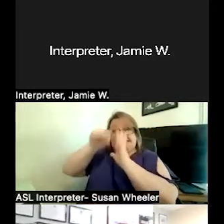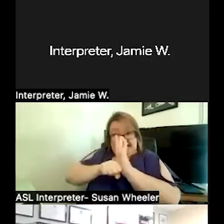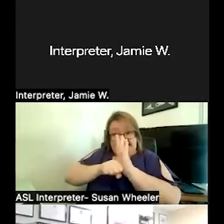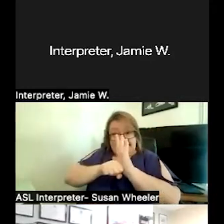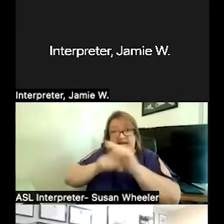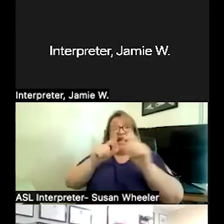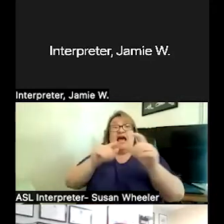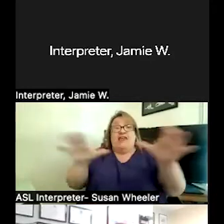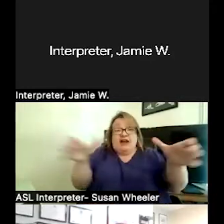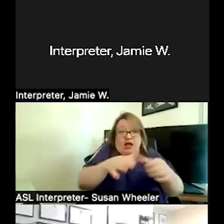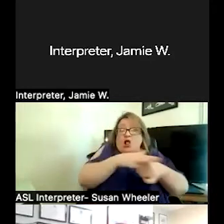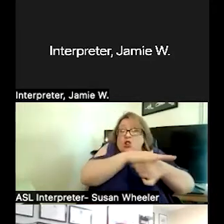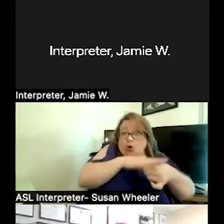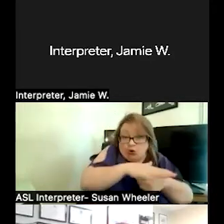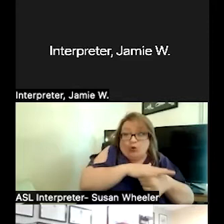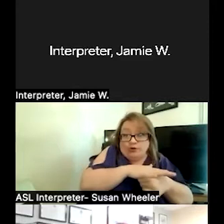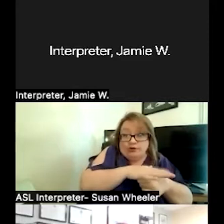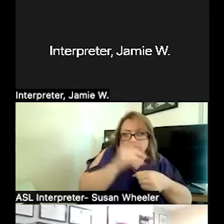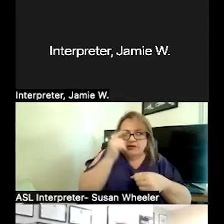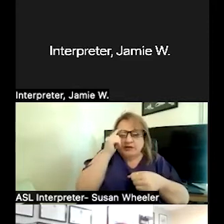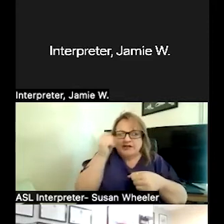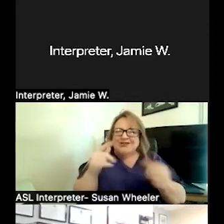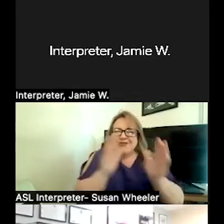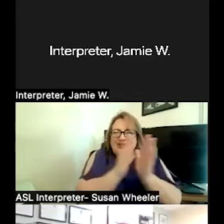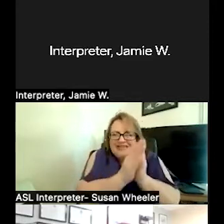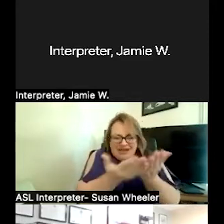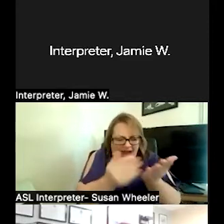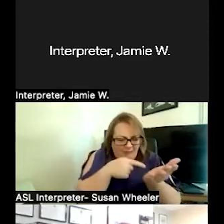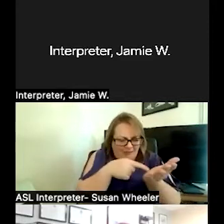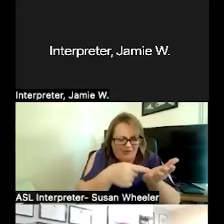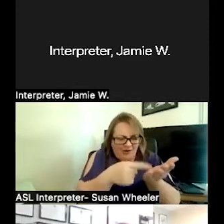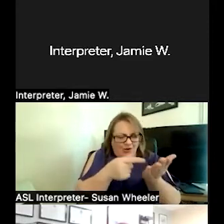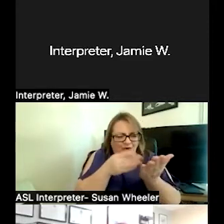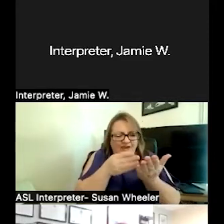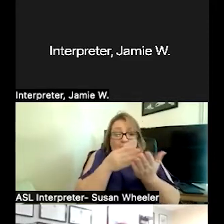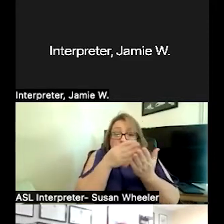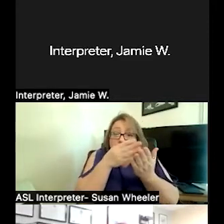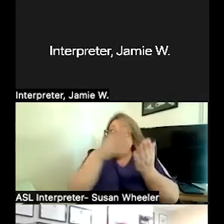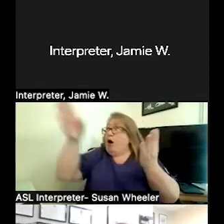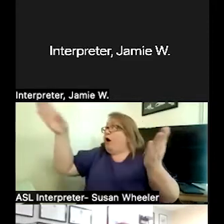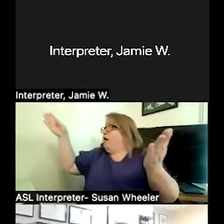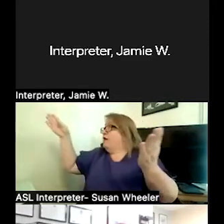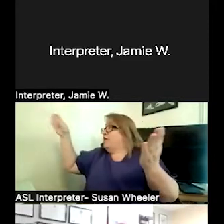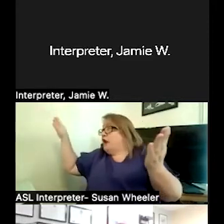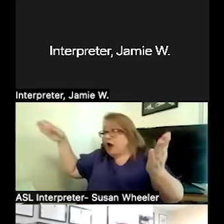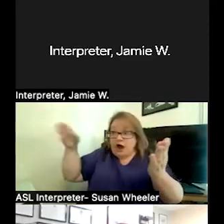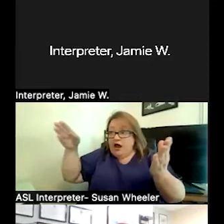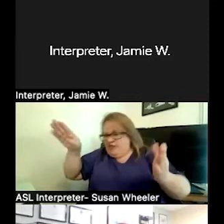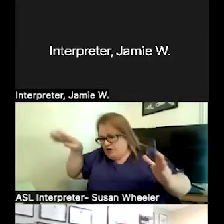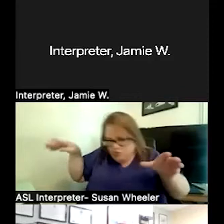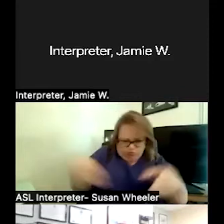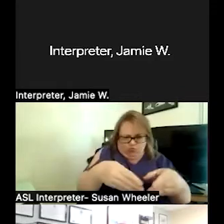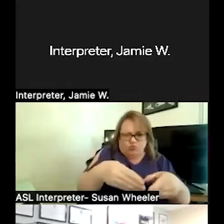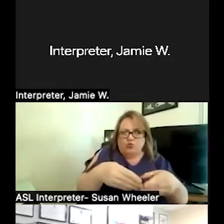the guidebook would have a much broader access and availability to the whole healthcare